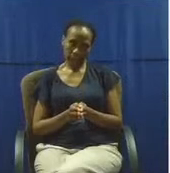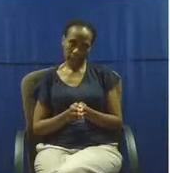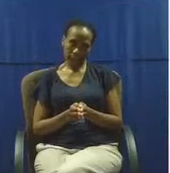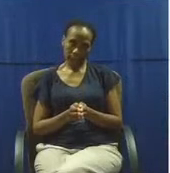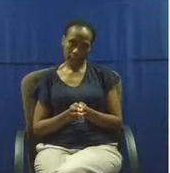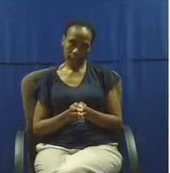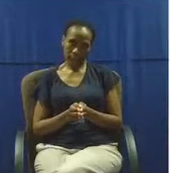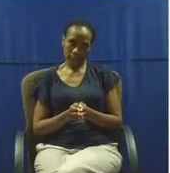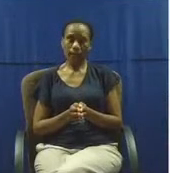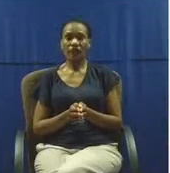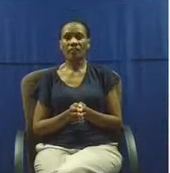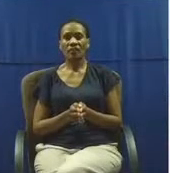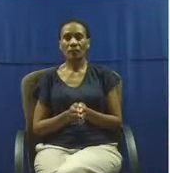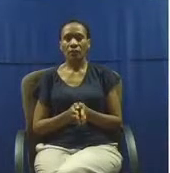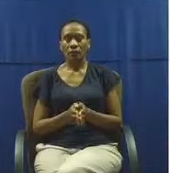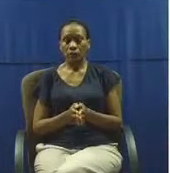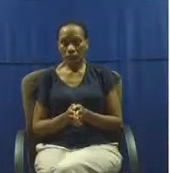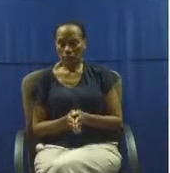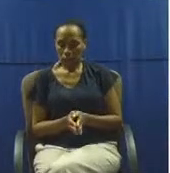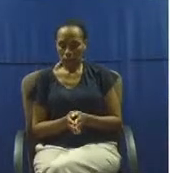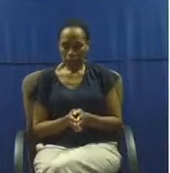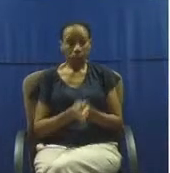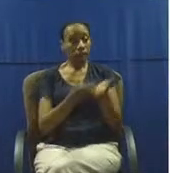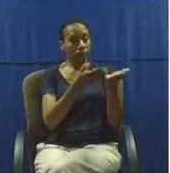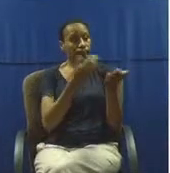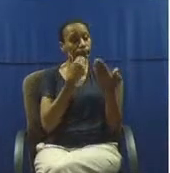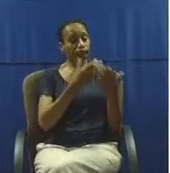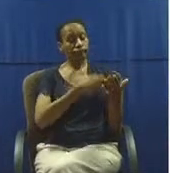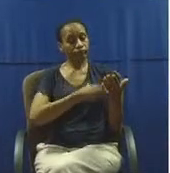And thanks very much, President.